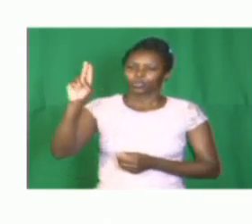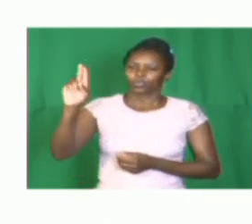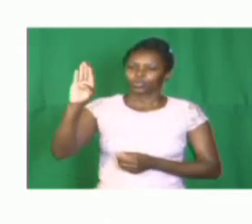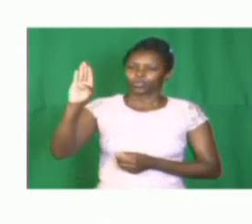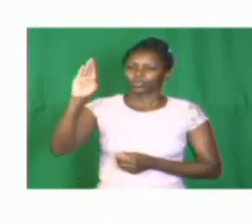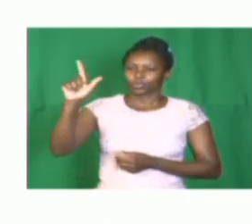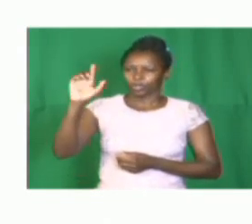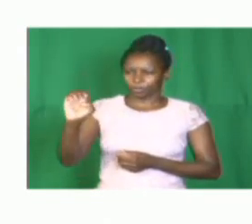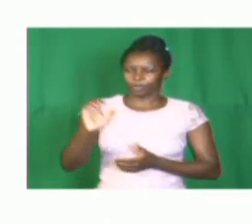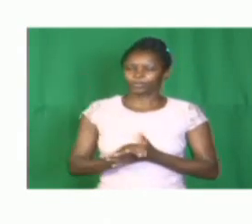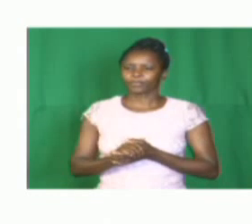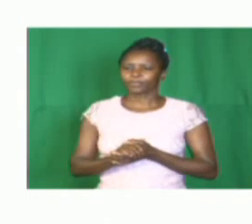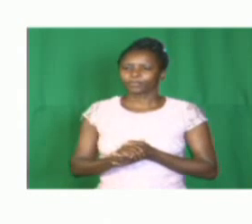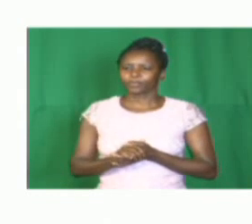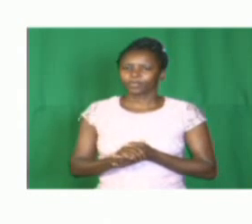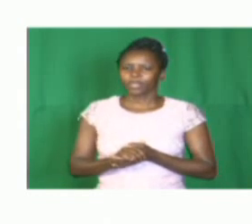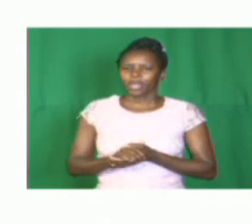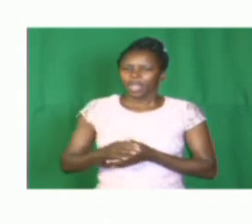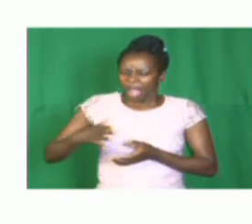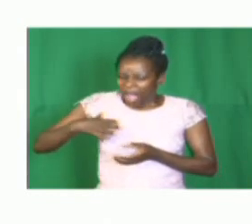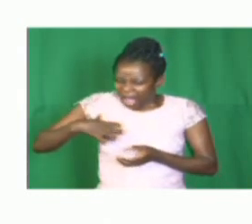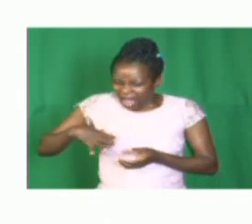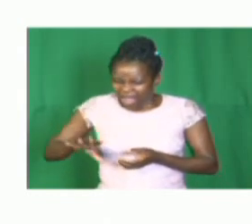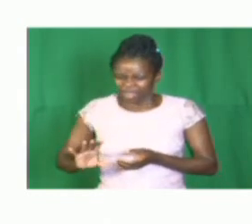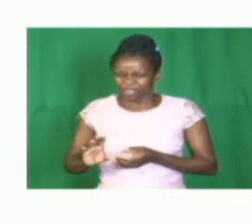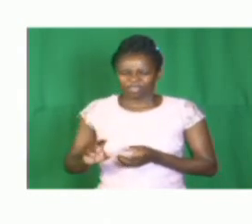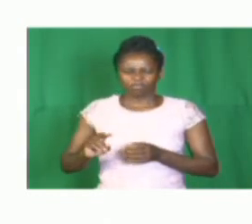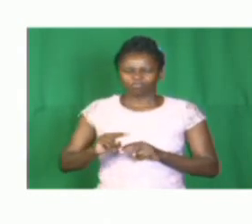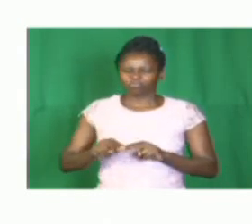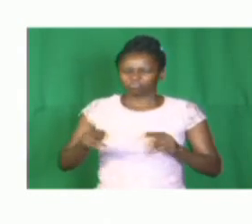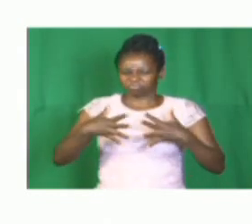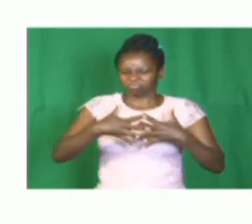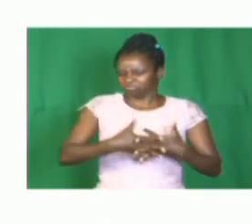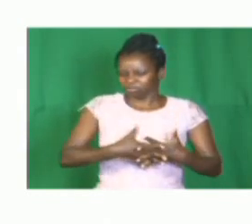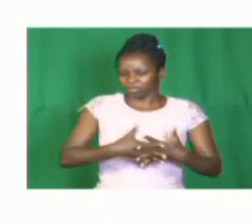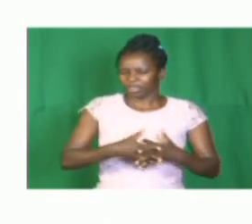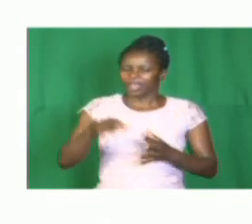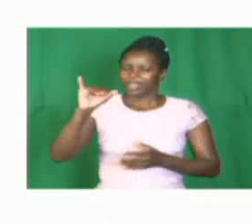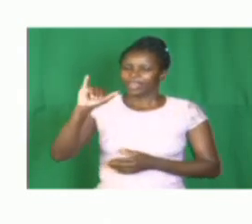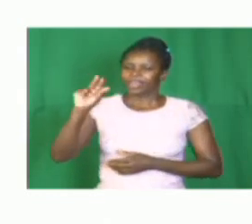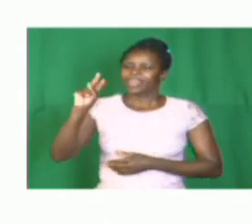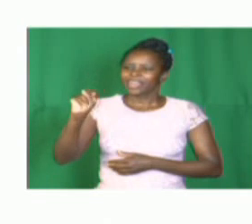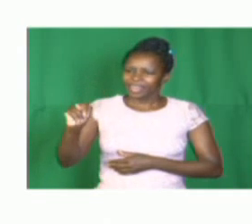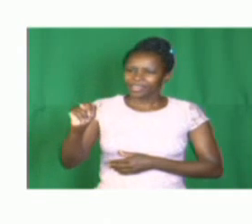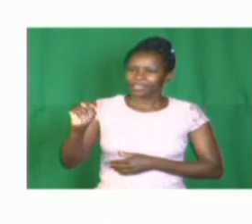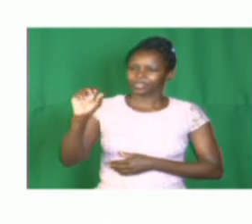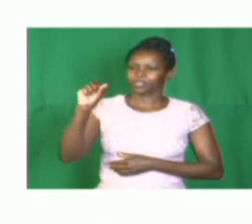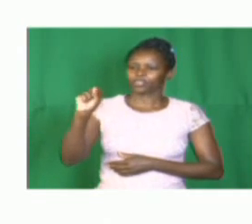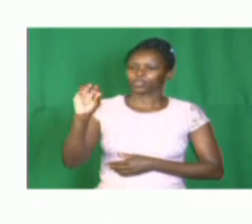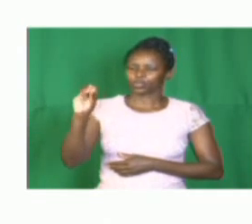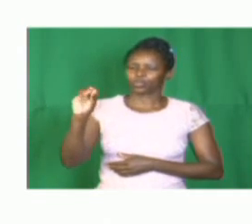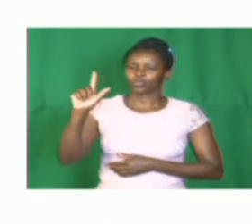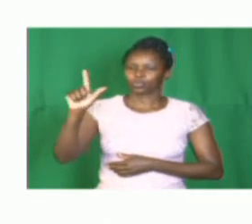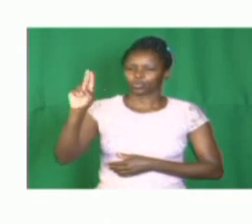do have those substances that are insoluble. When we say a substance is insoluble, it means that